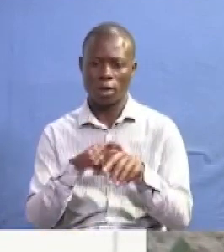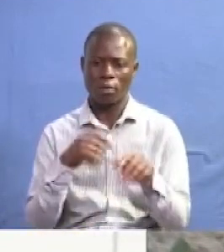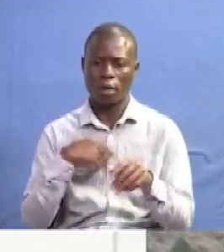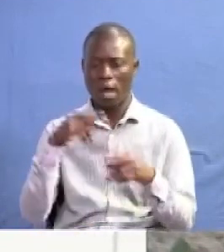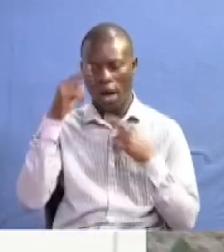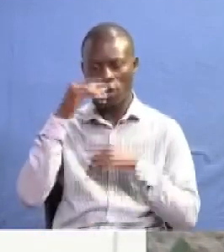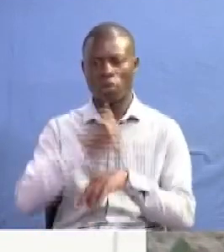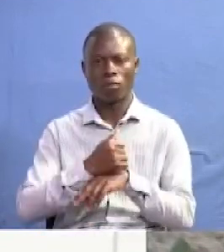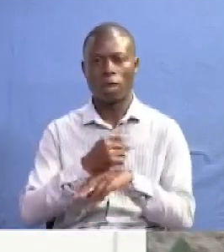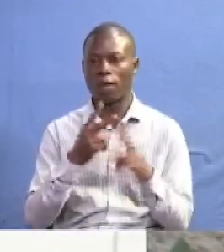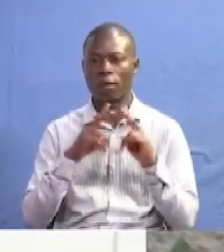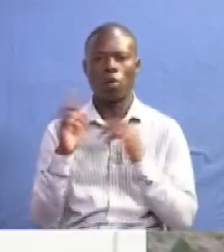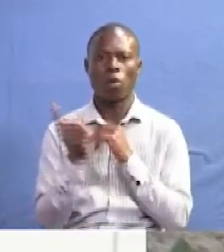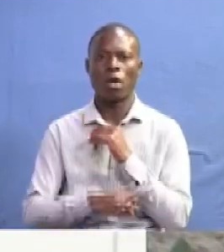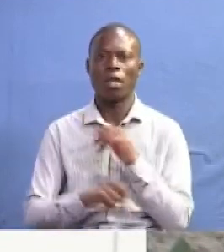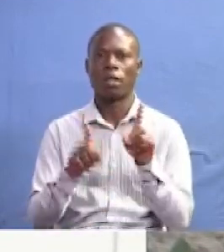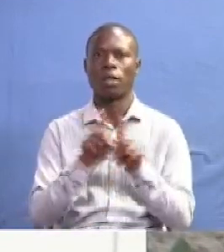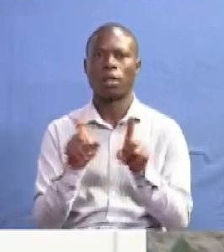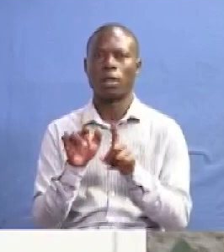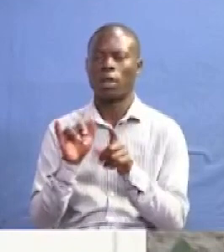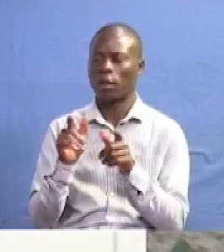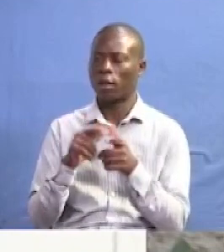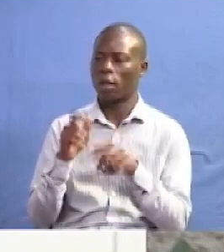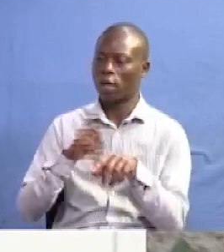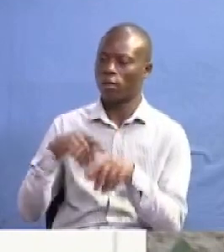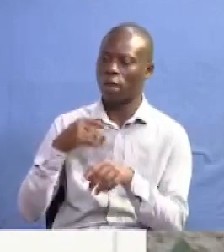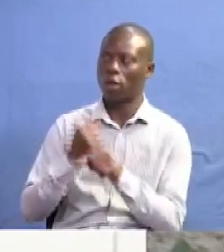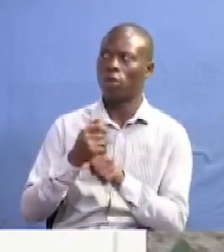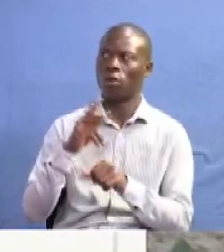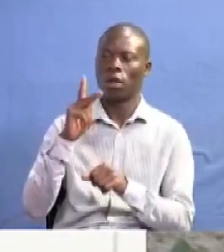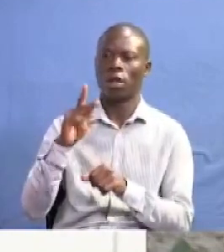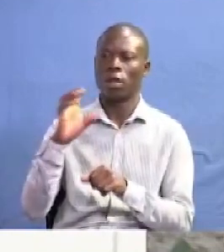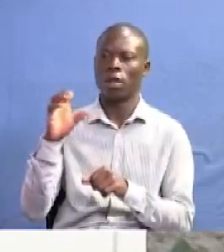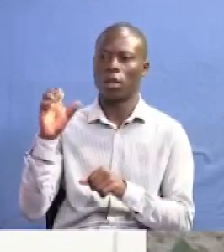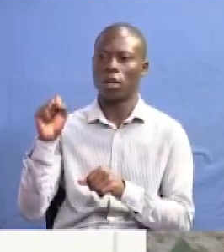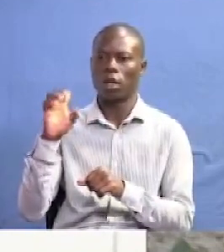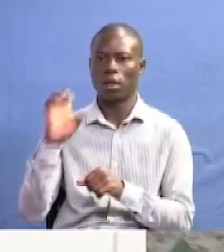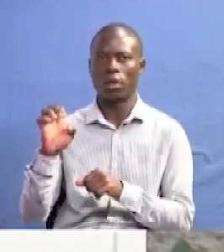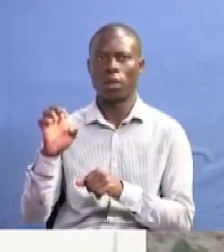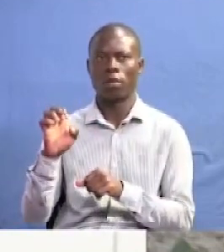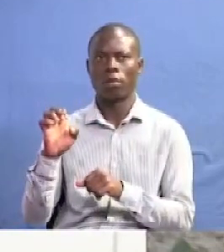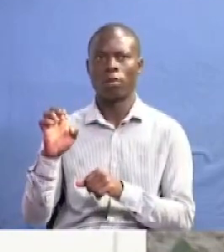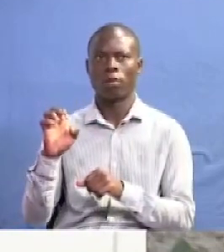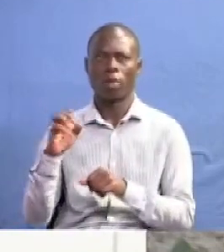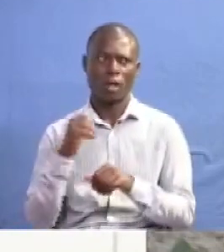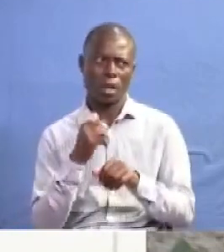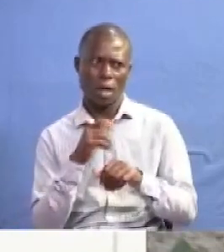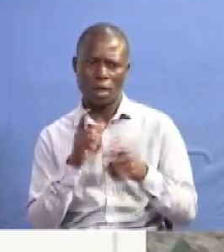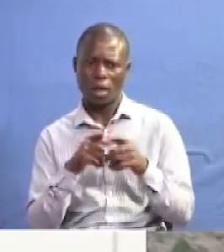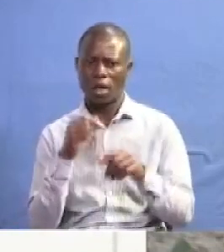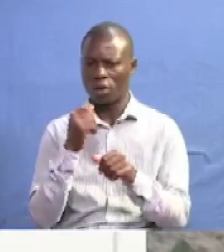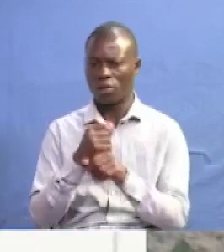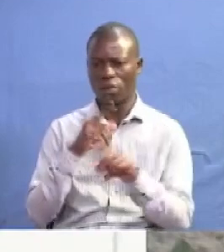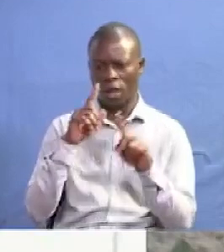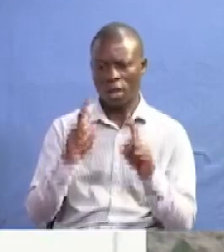school was the worst. While I was doing my KCSE, I remember it was history paper 2. I passed out, and you bet my